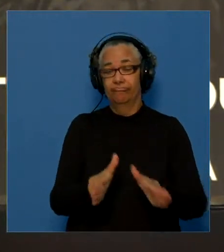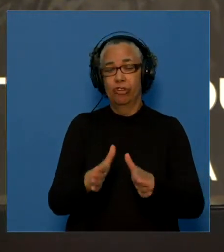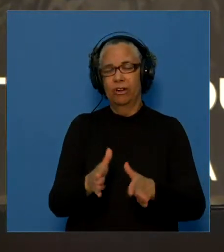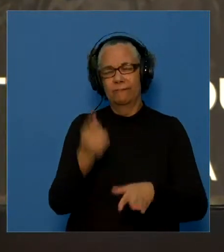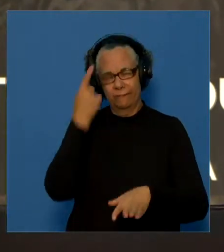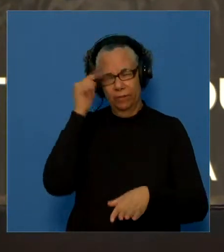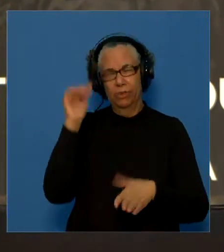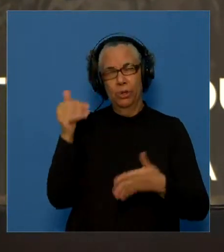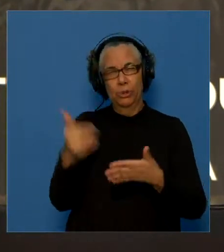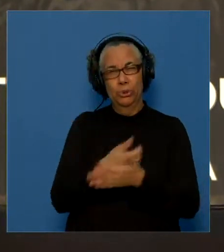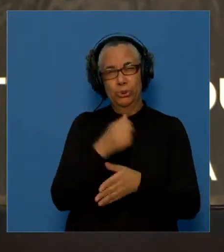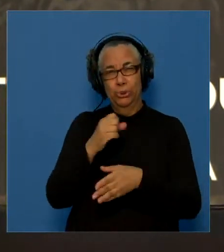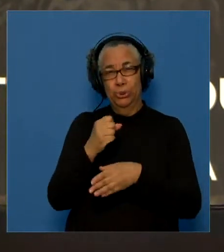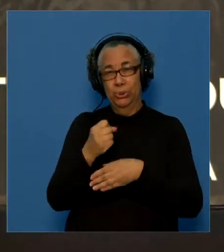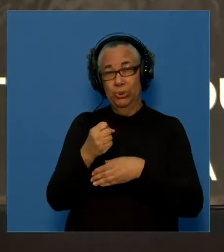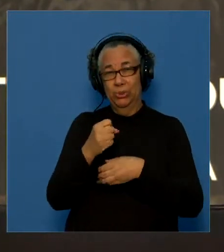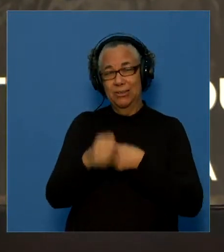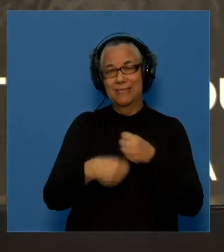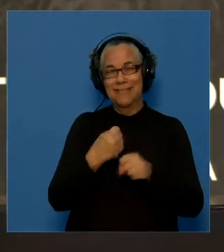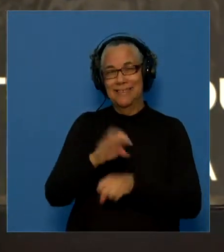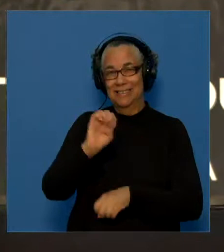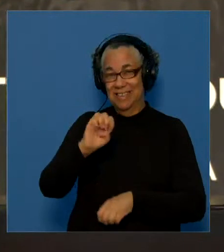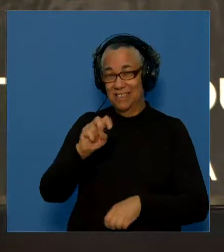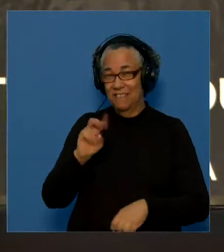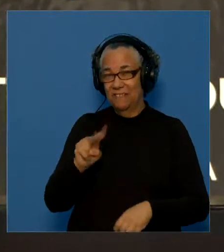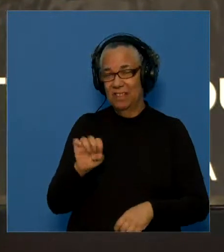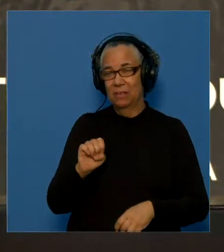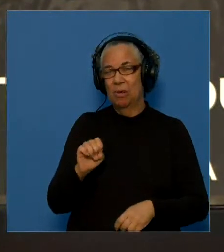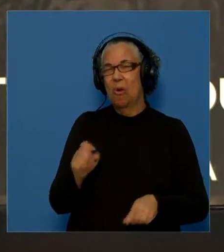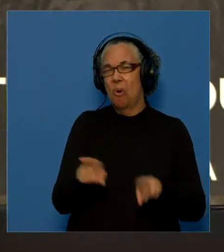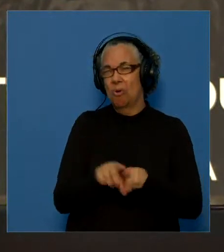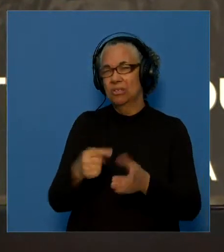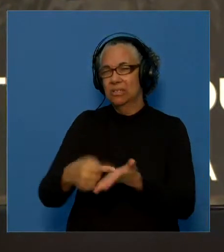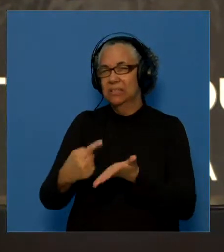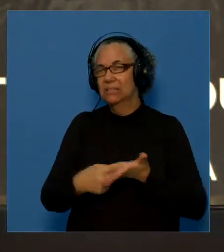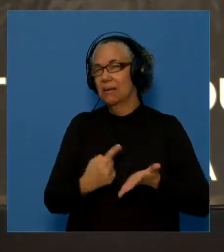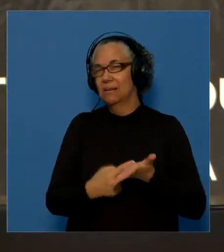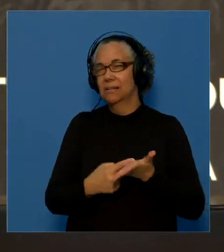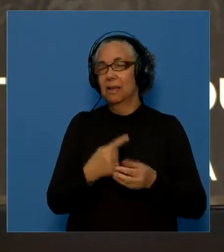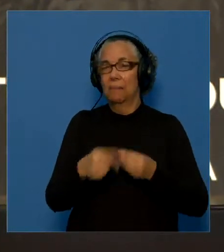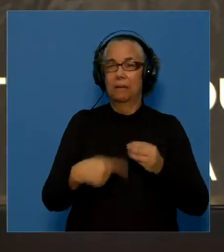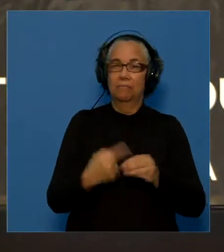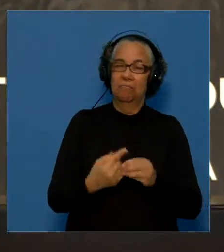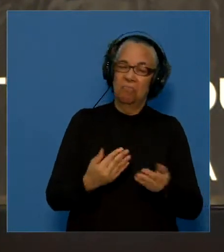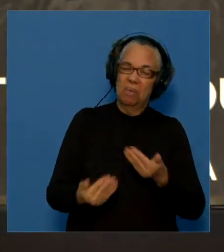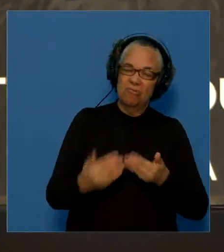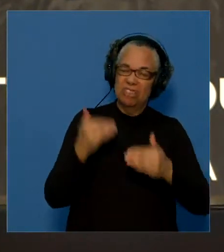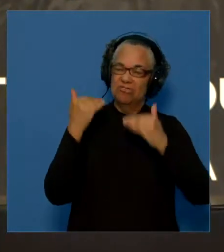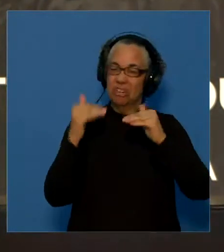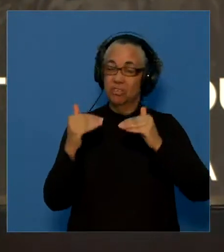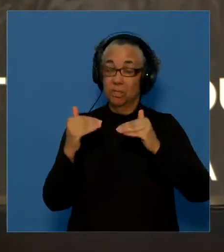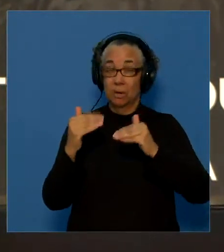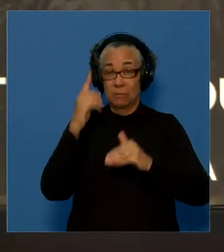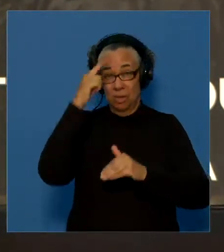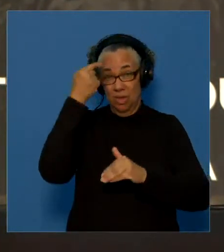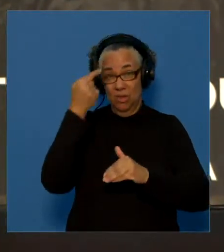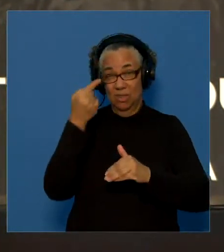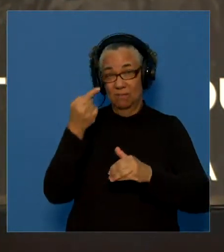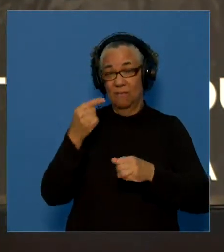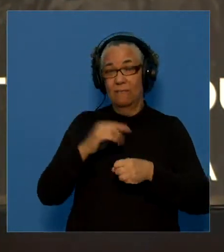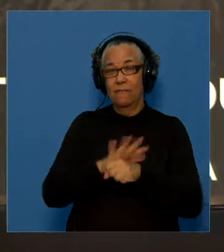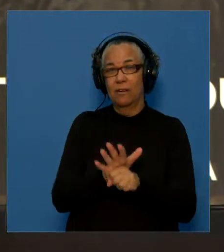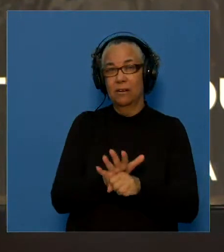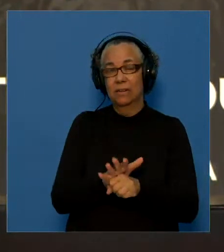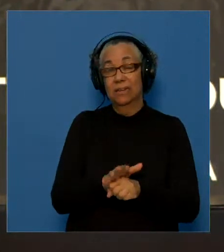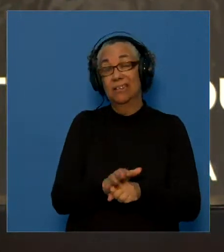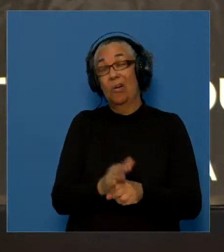There was also a discussion regarding possible enhanced restrictions in light of the new variant of the coronavirus, which, though in the UK, is